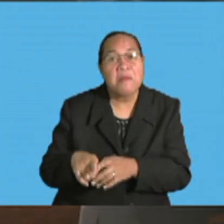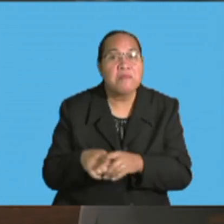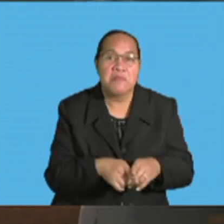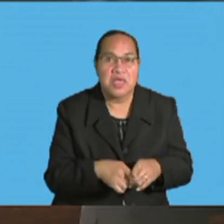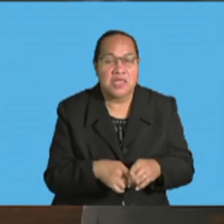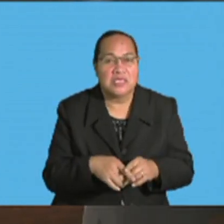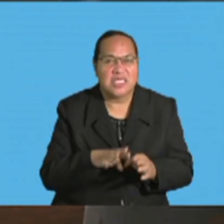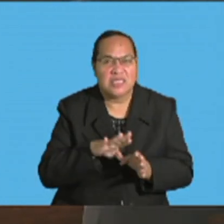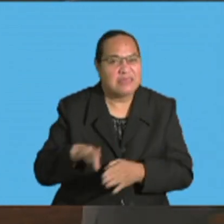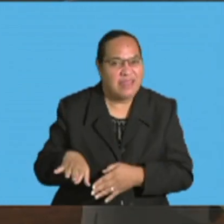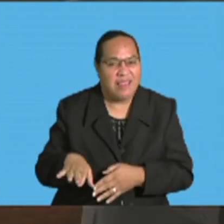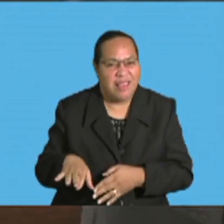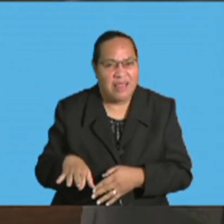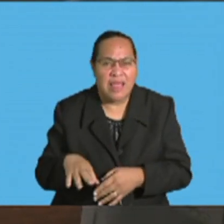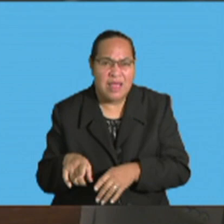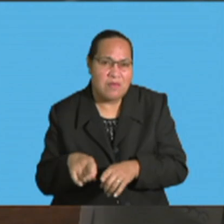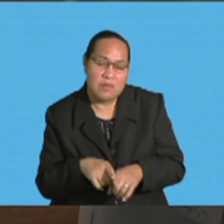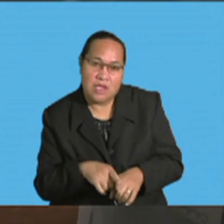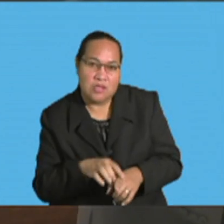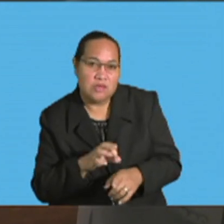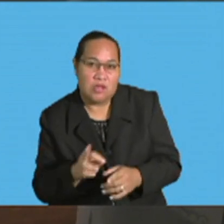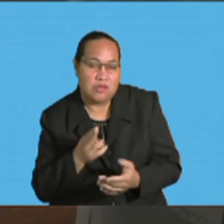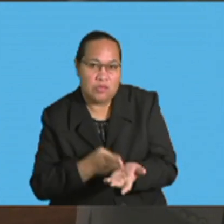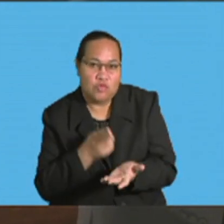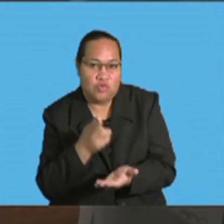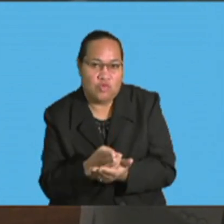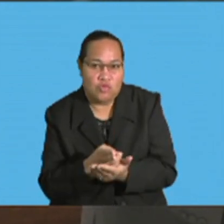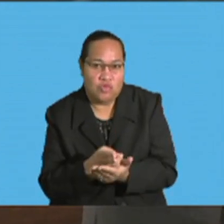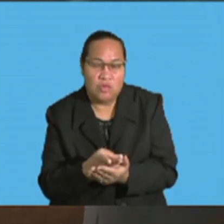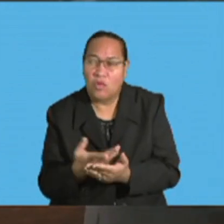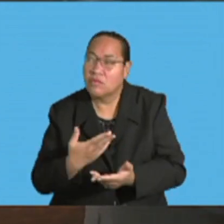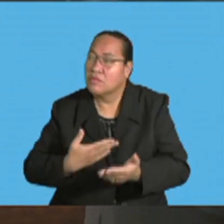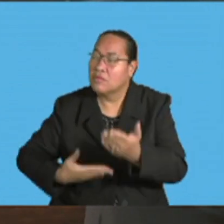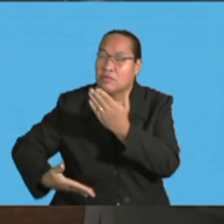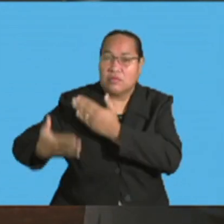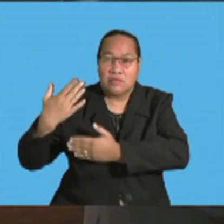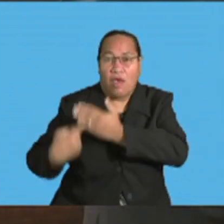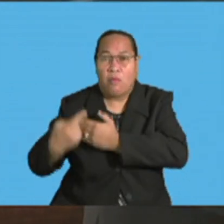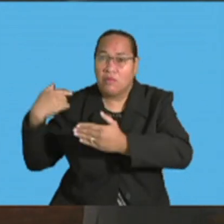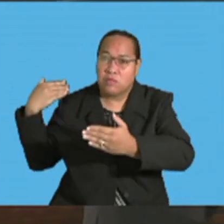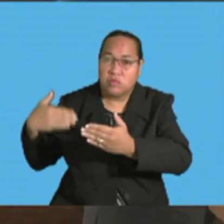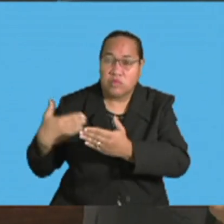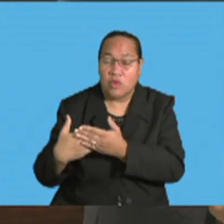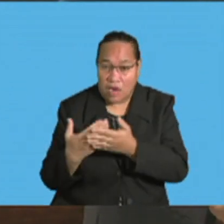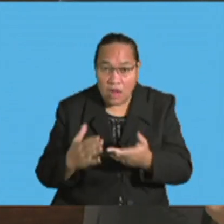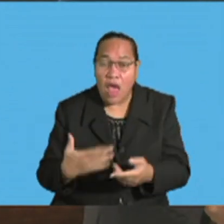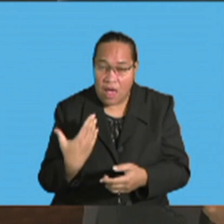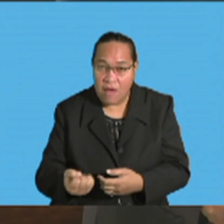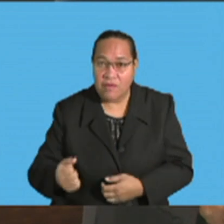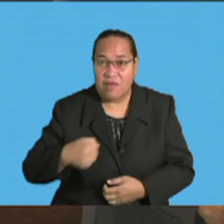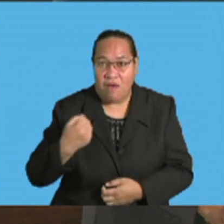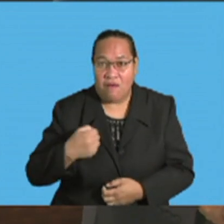very suffering of women across generations and the survivors of abuse today. Only